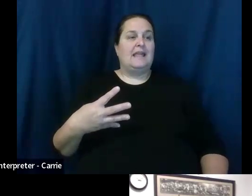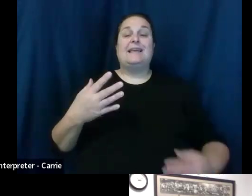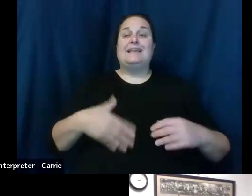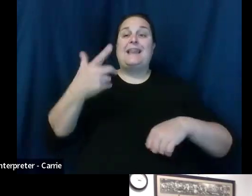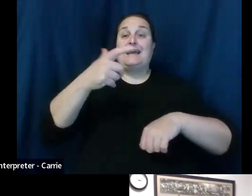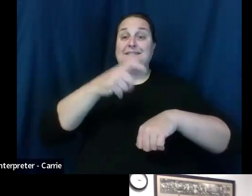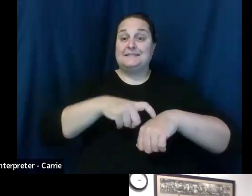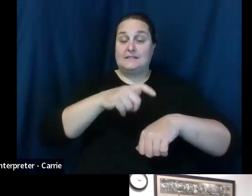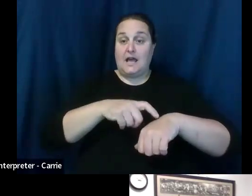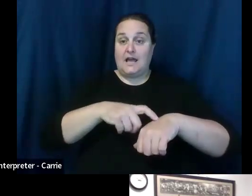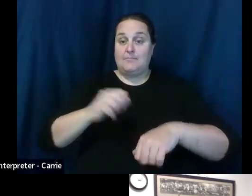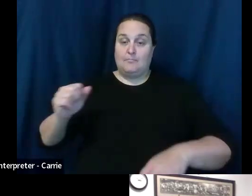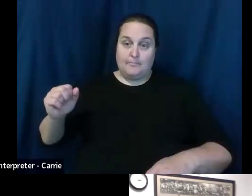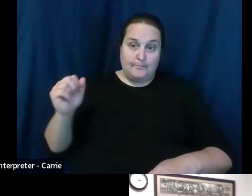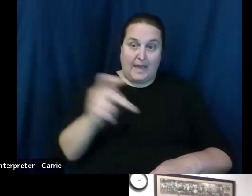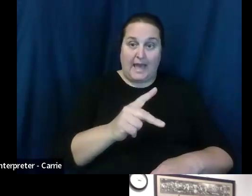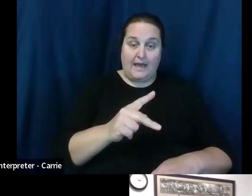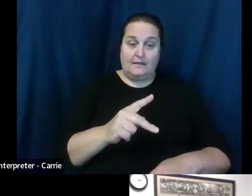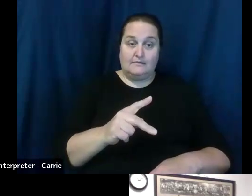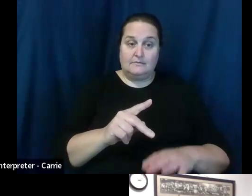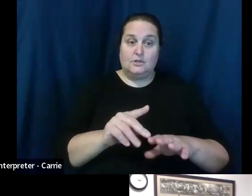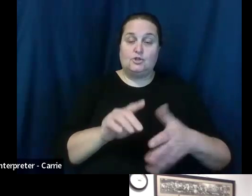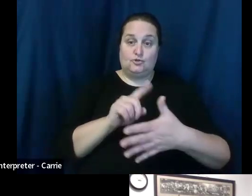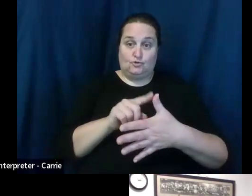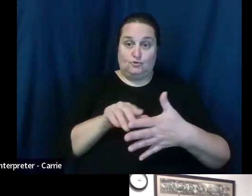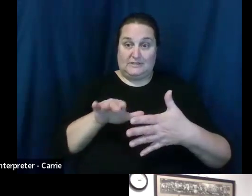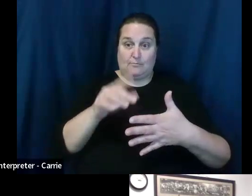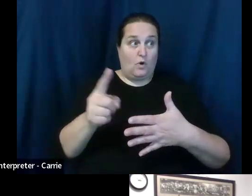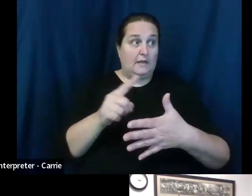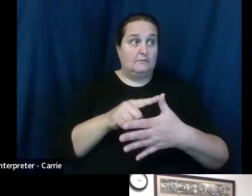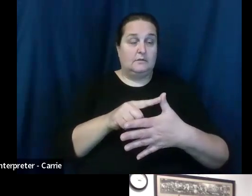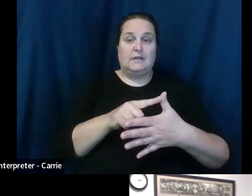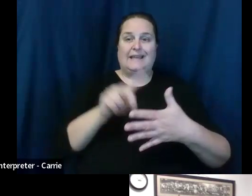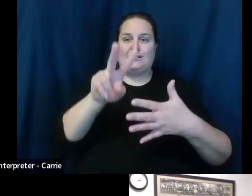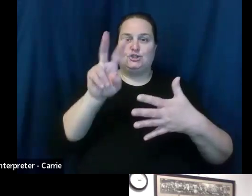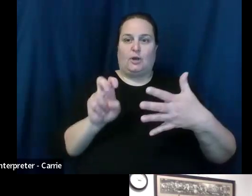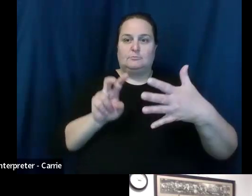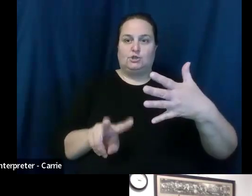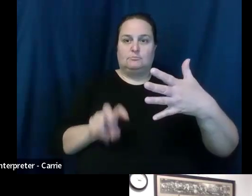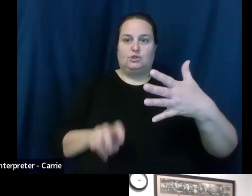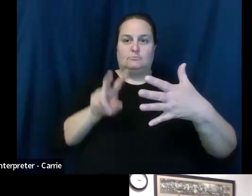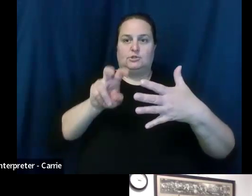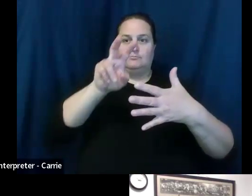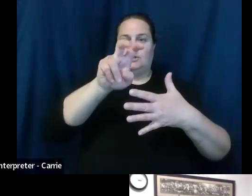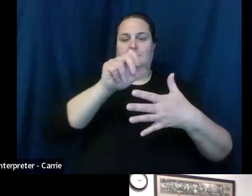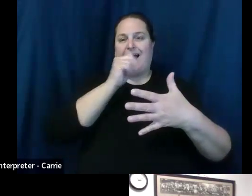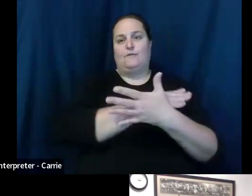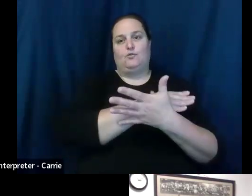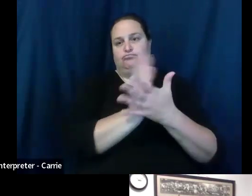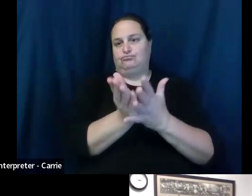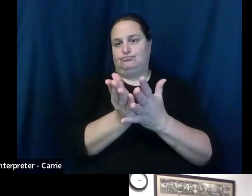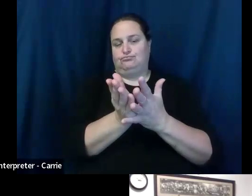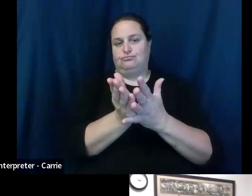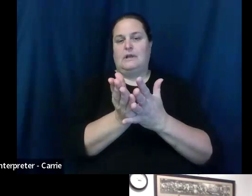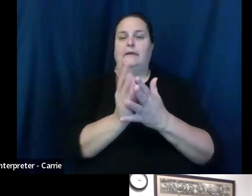back to the step one, you'll be able to just jump to any page that you want. So you can adjust questions, you can